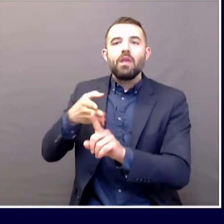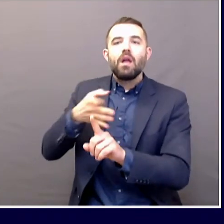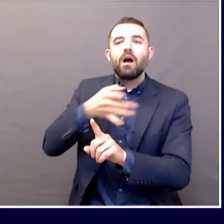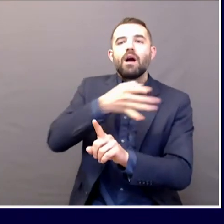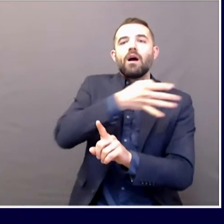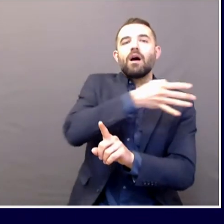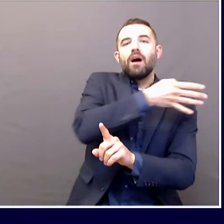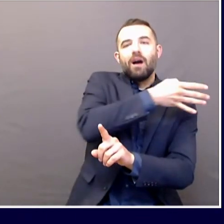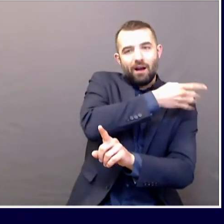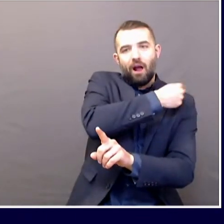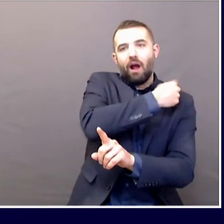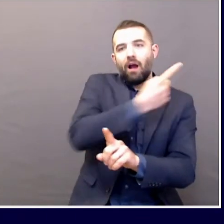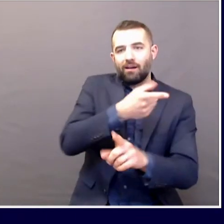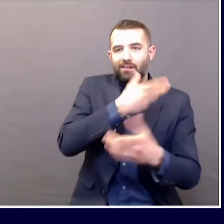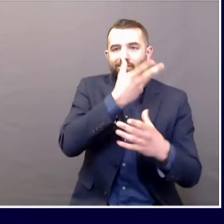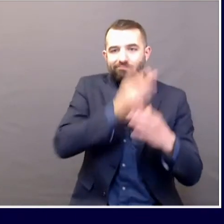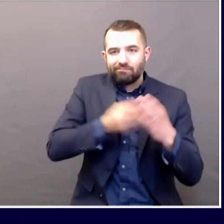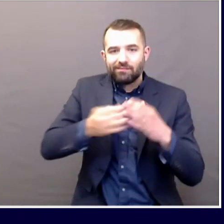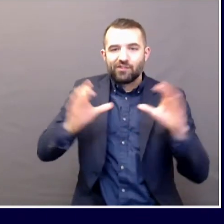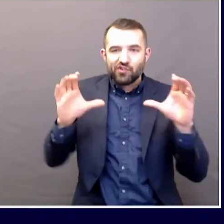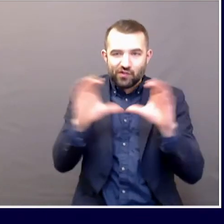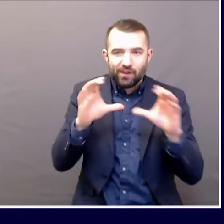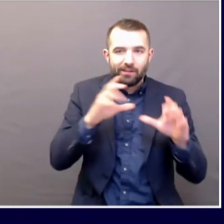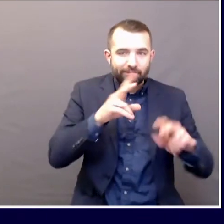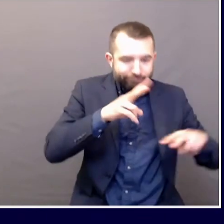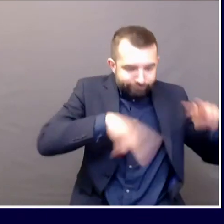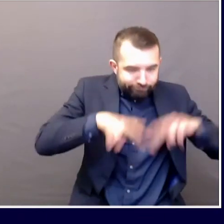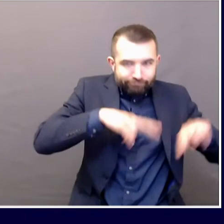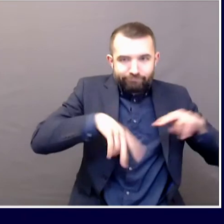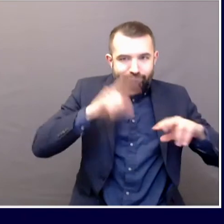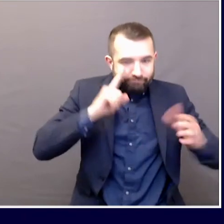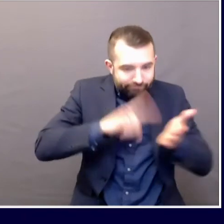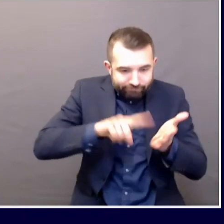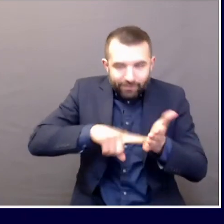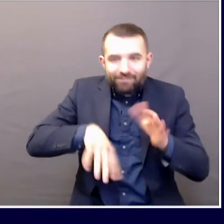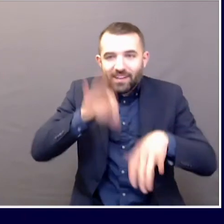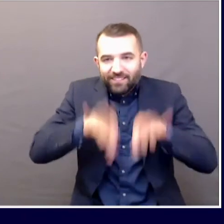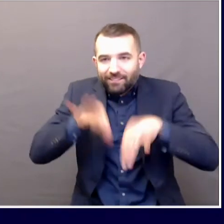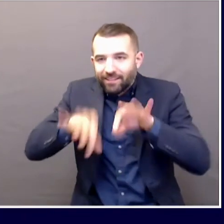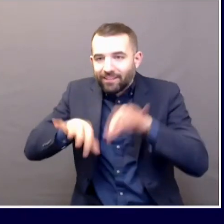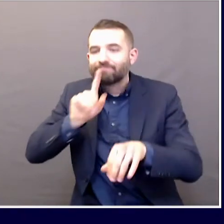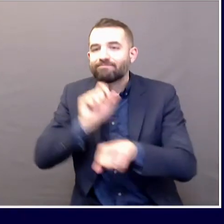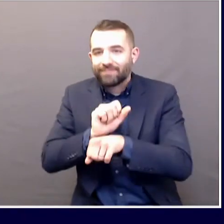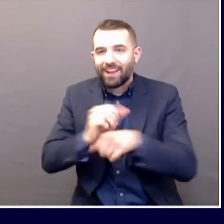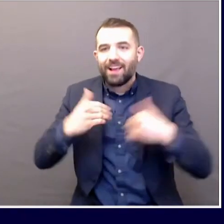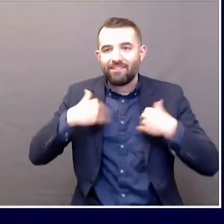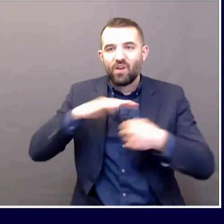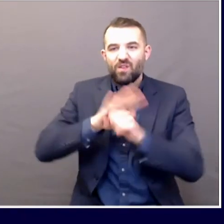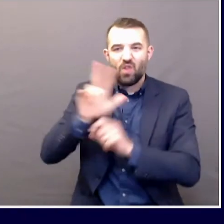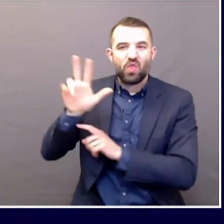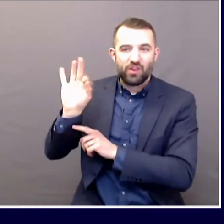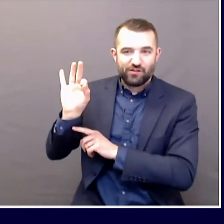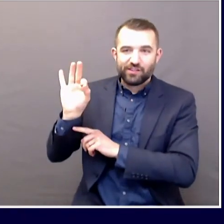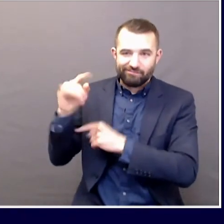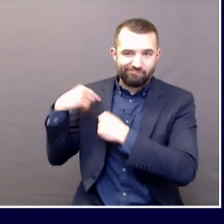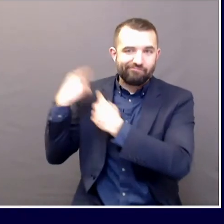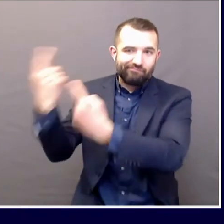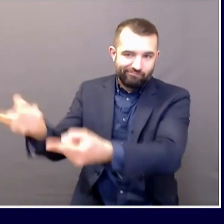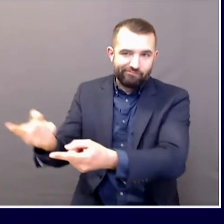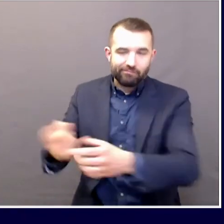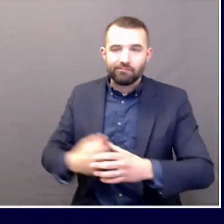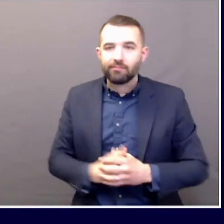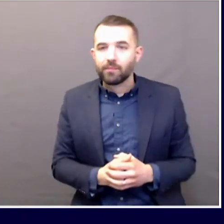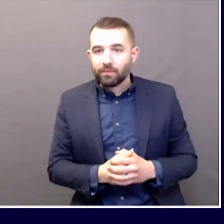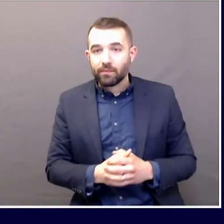talked about, that's a process that we undertake on an ongoing basis where we look at death certificates that have been filed in Maine